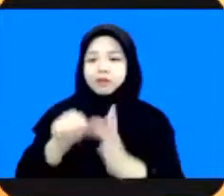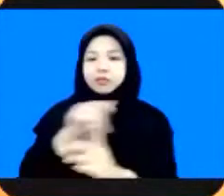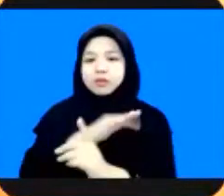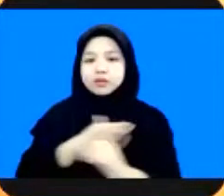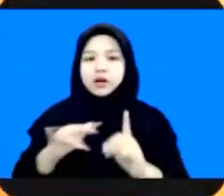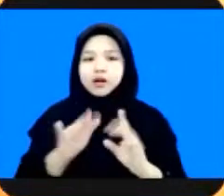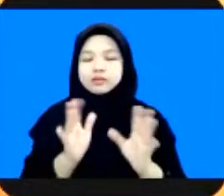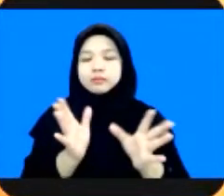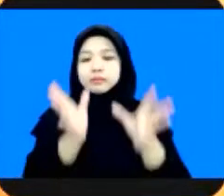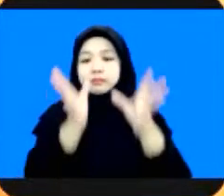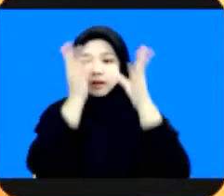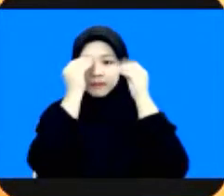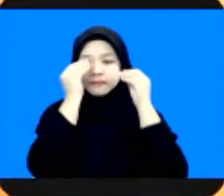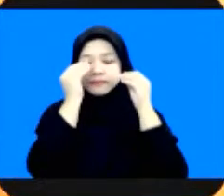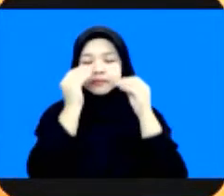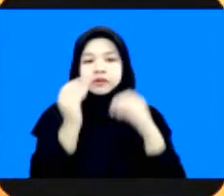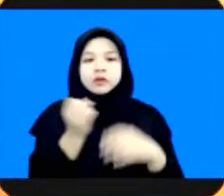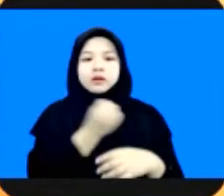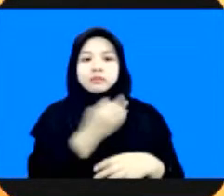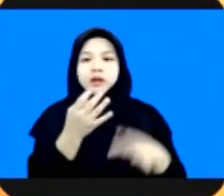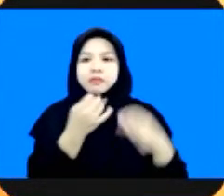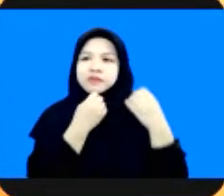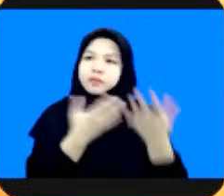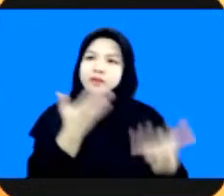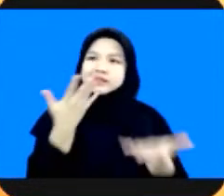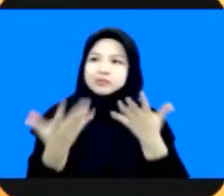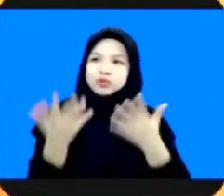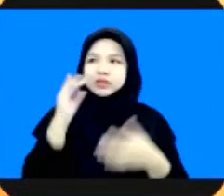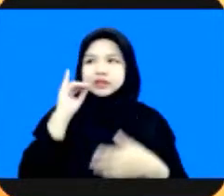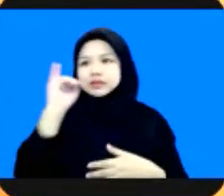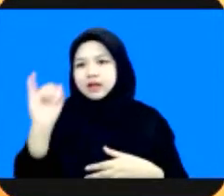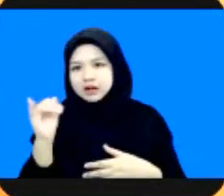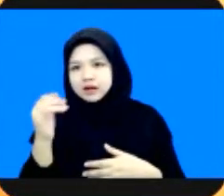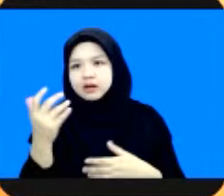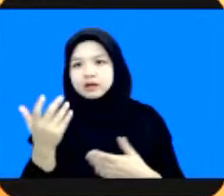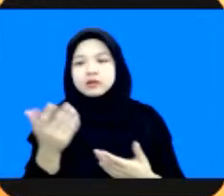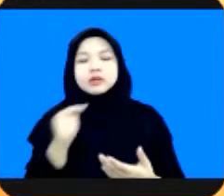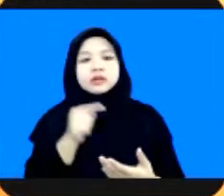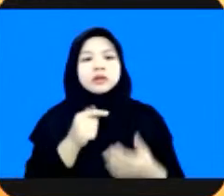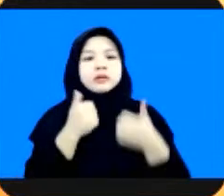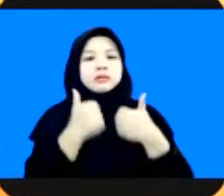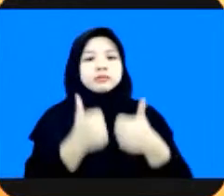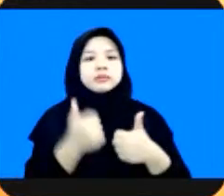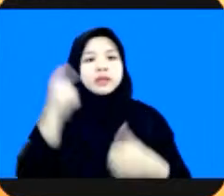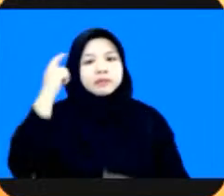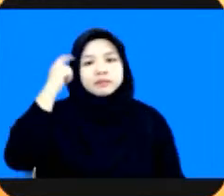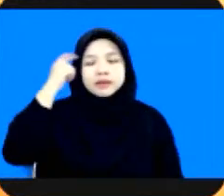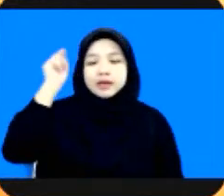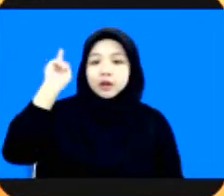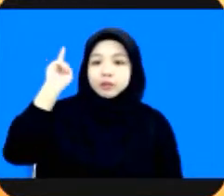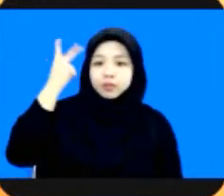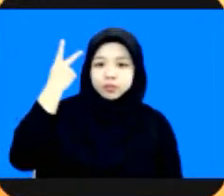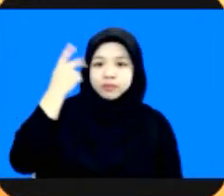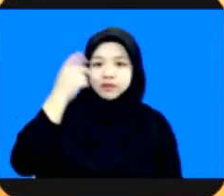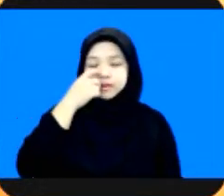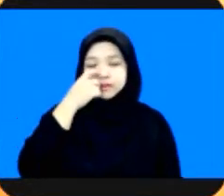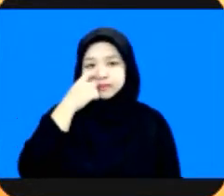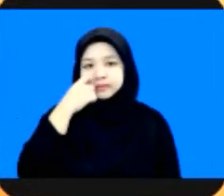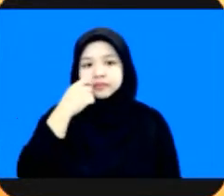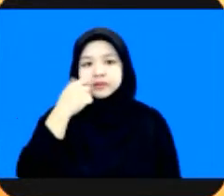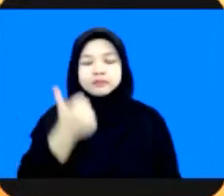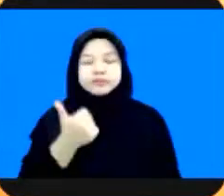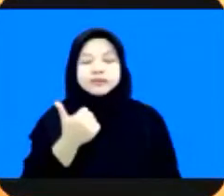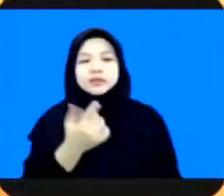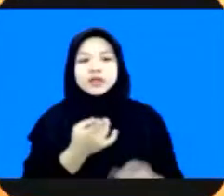something that is not true. This trigger my negative emotion. This trigger hates. This trigger confusion. So that